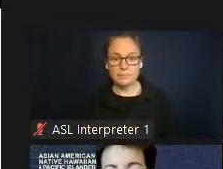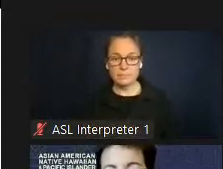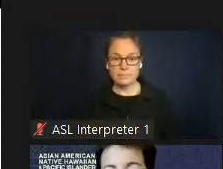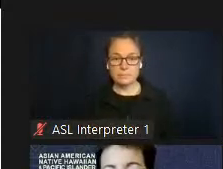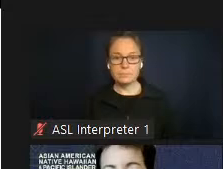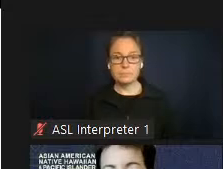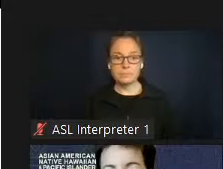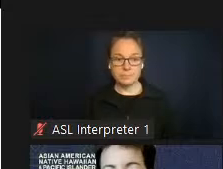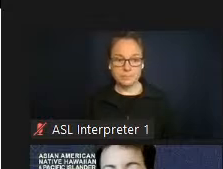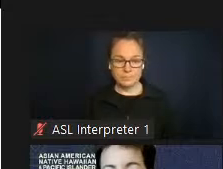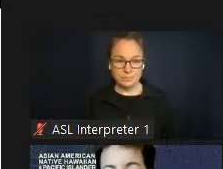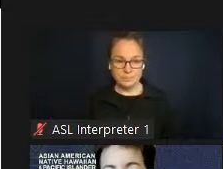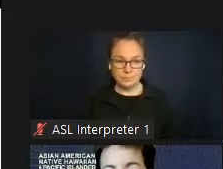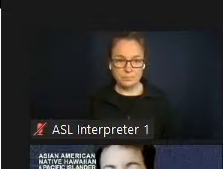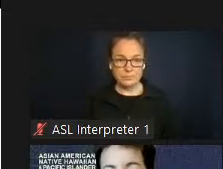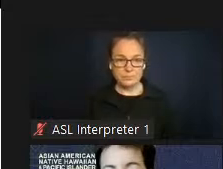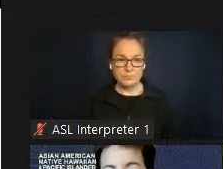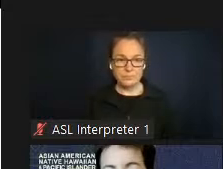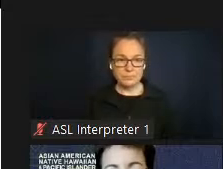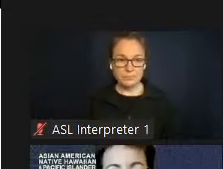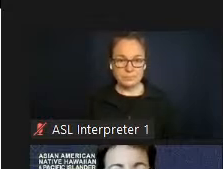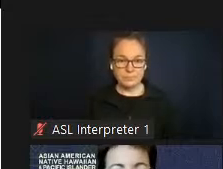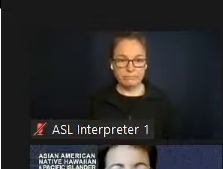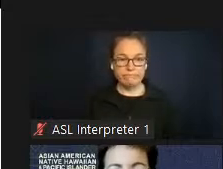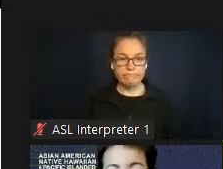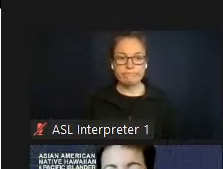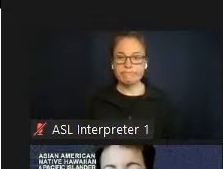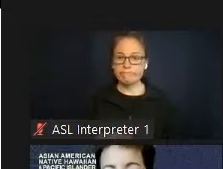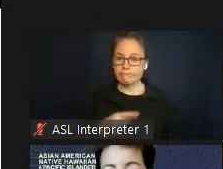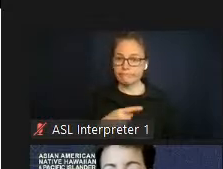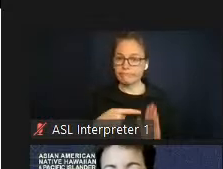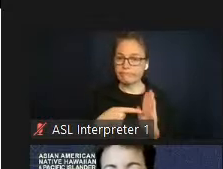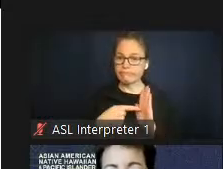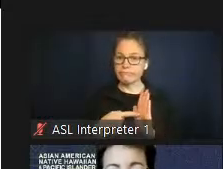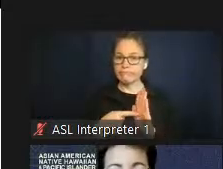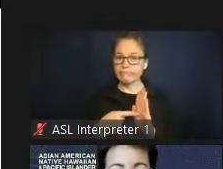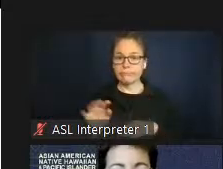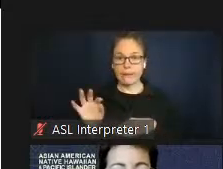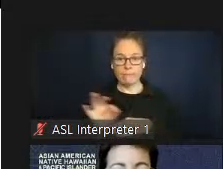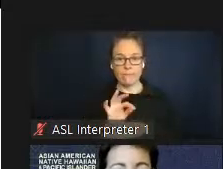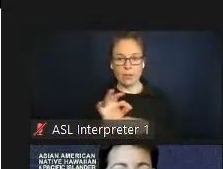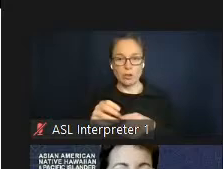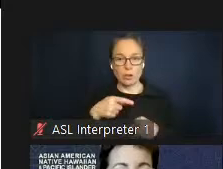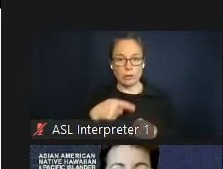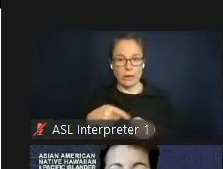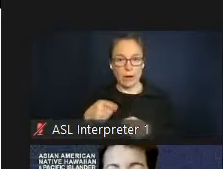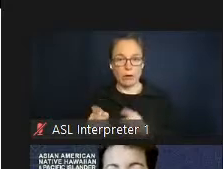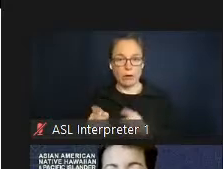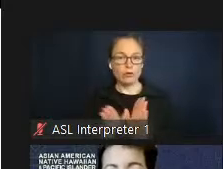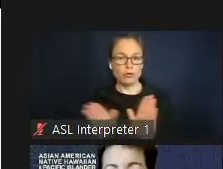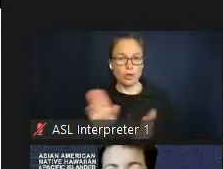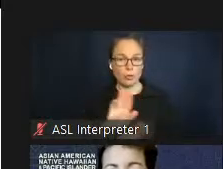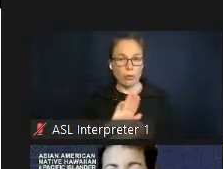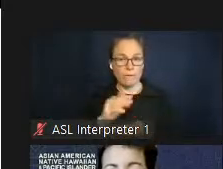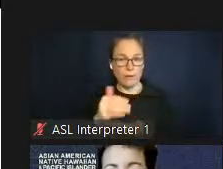This is a slide that will depict the functional areas for the general fund.